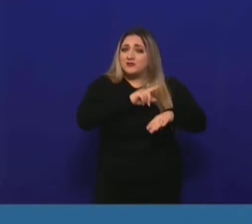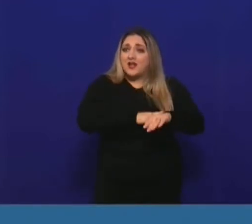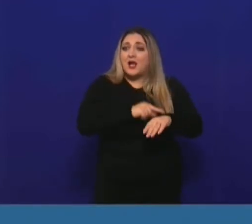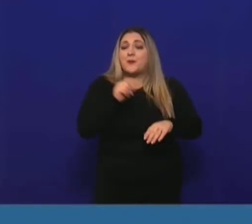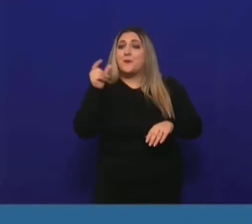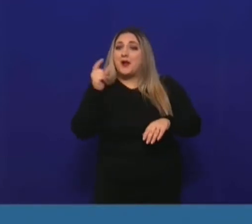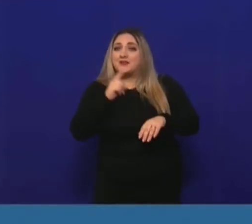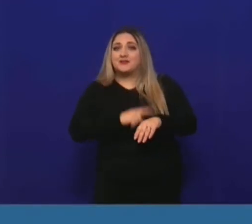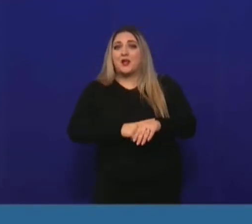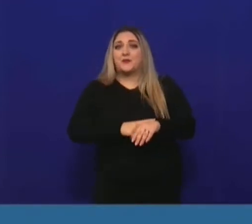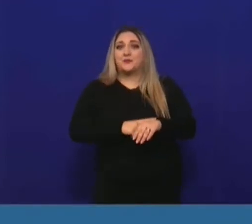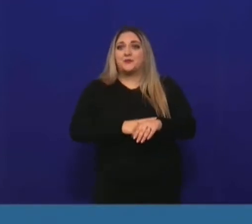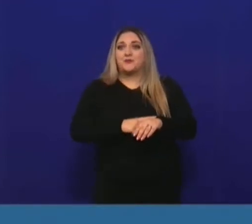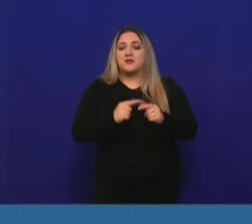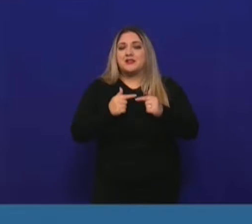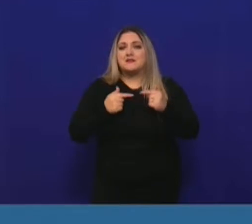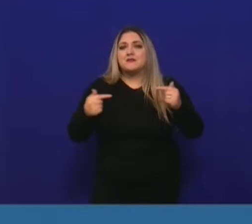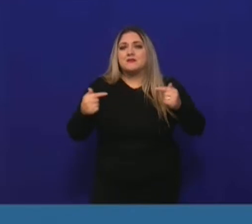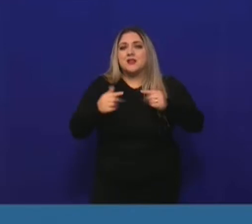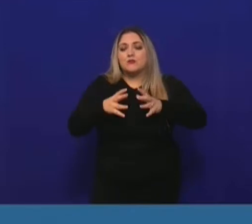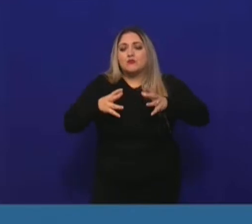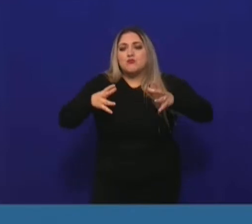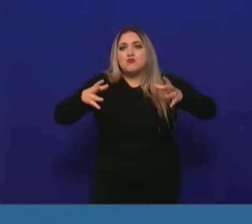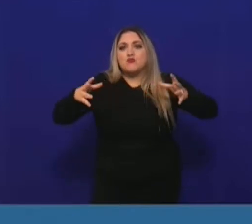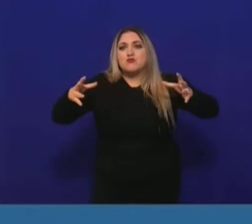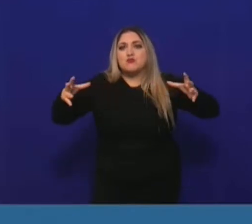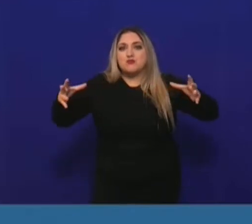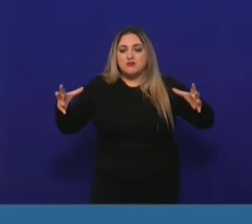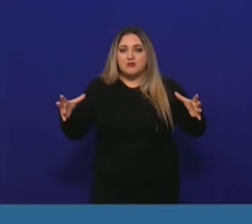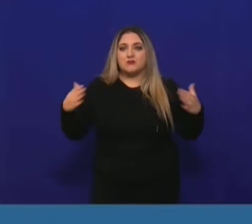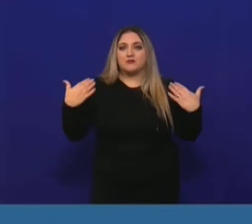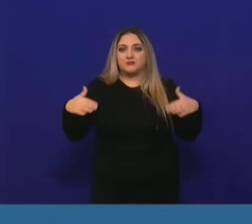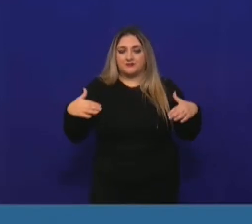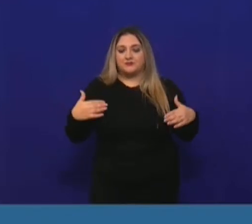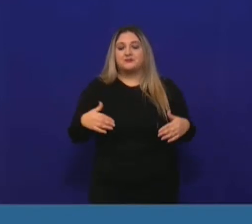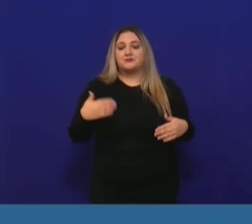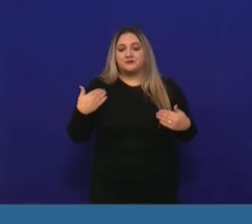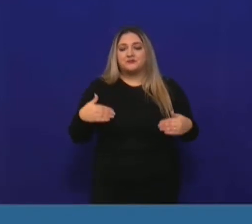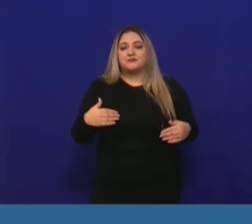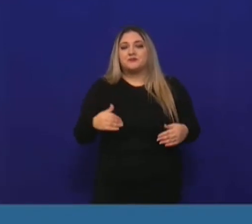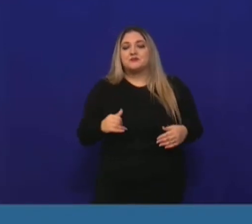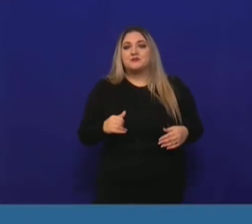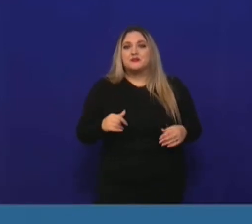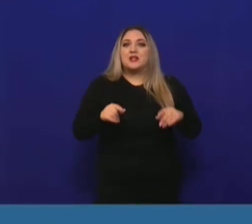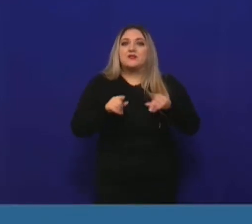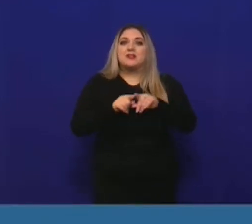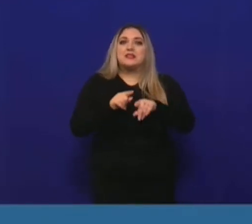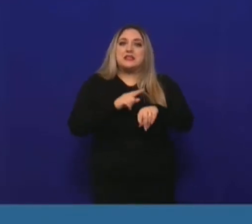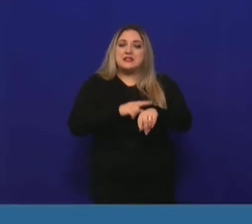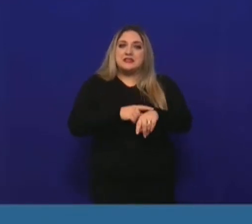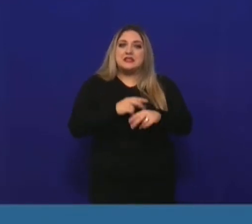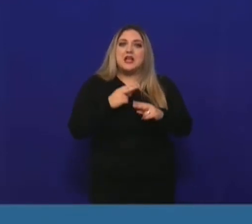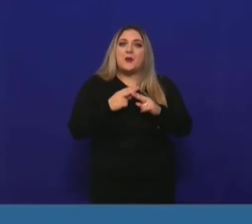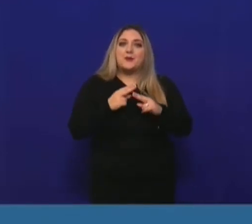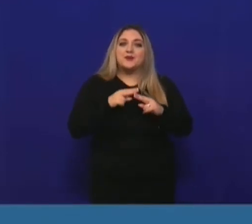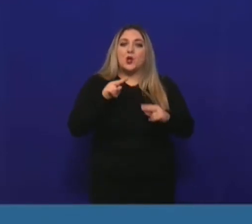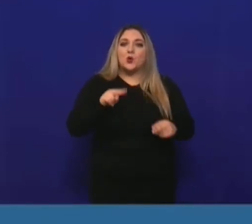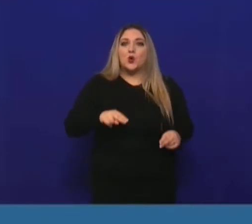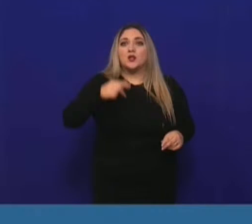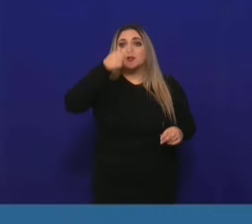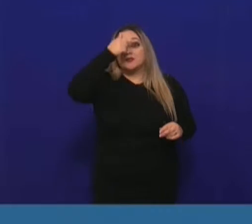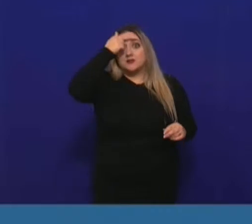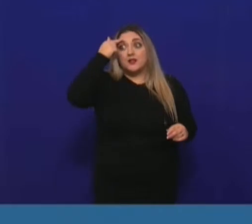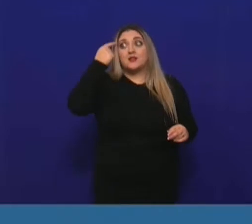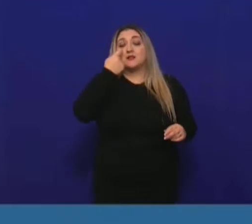ukoll. Allura hemmhekk tara l-għajnuna ta' kulħadd ukoll. U fl-istess ħin għamilna wkoll it-testjar li